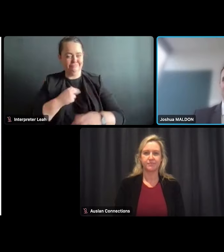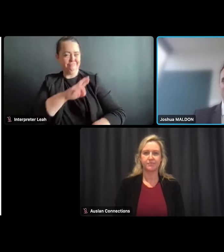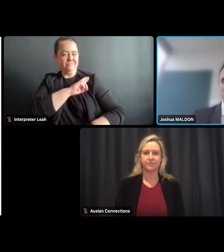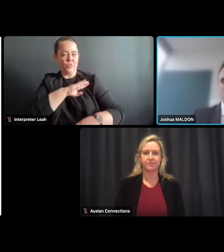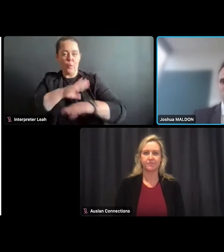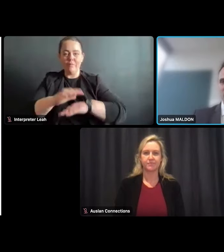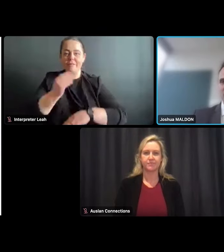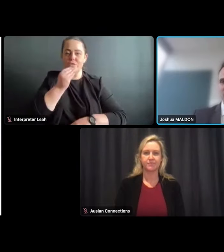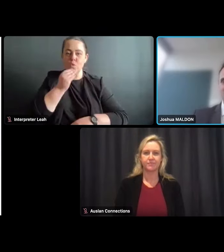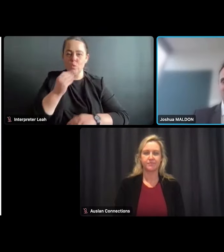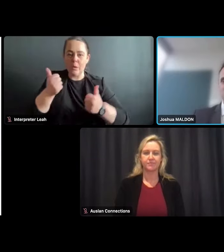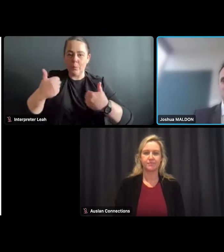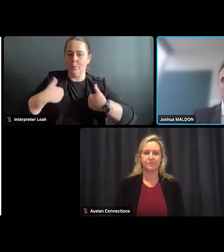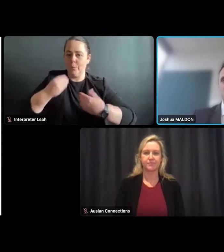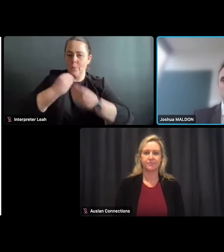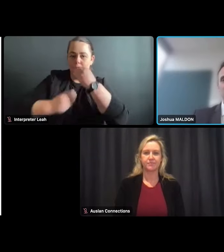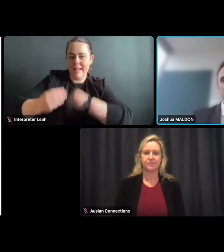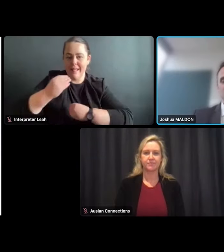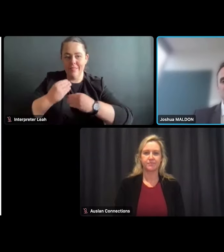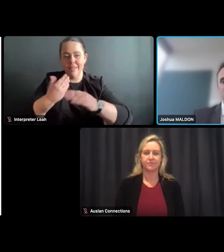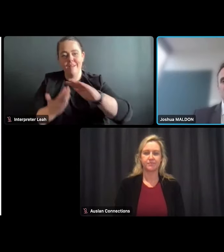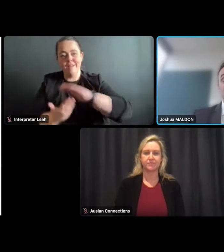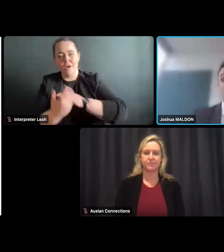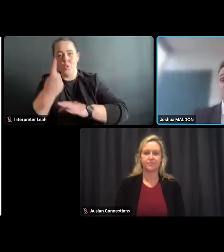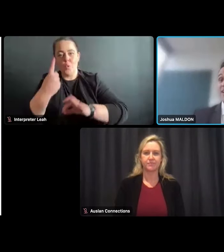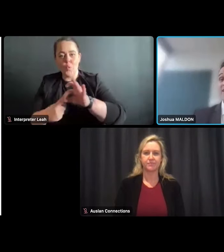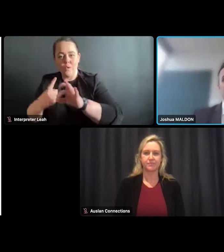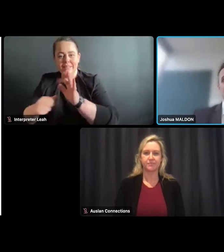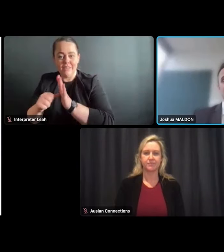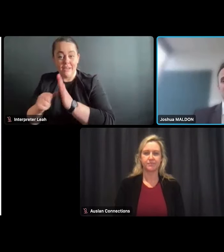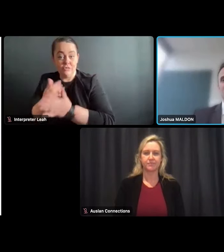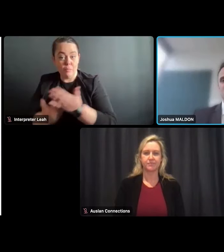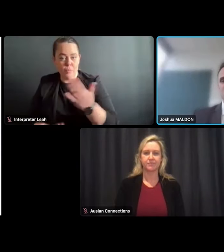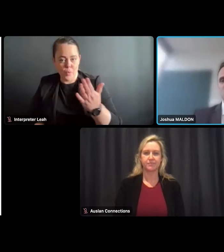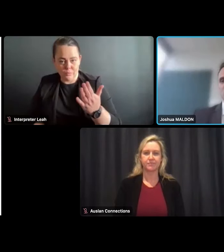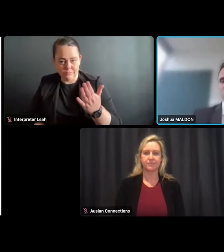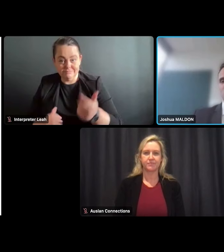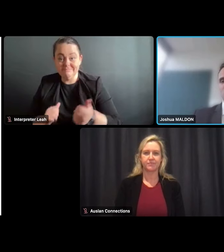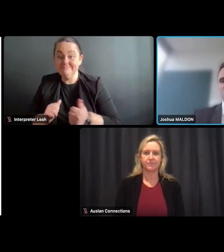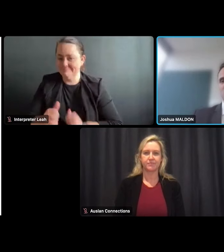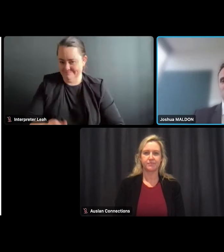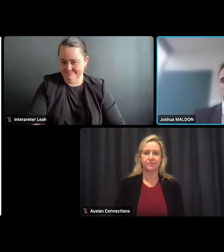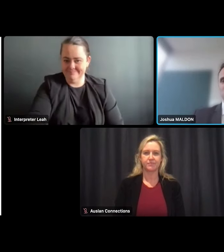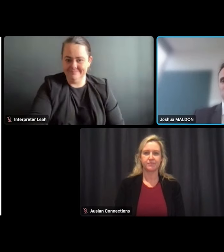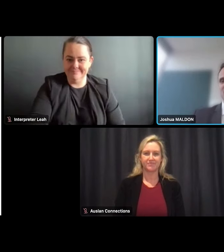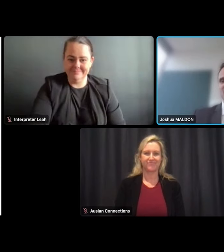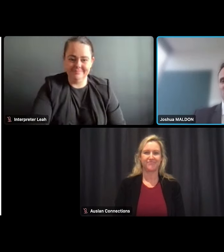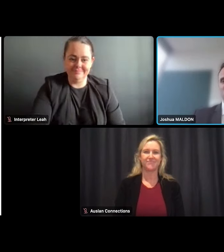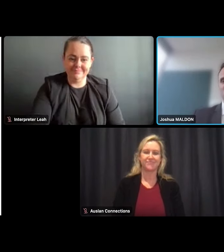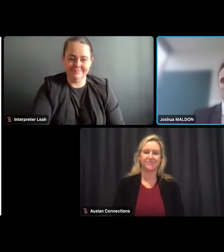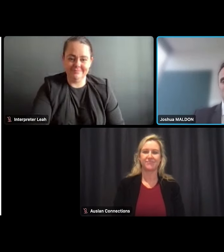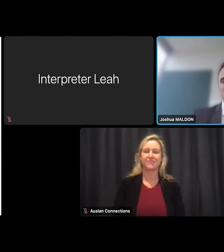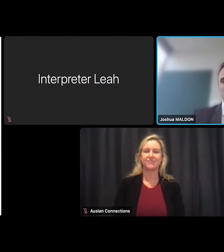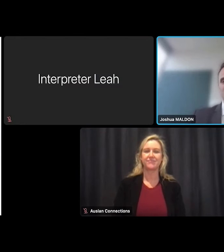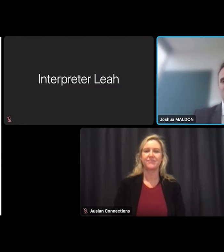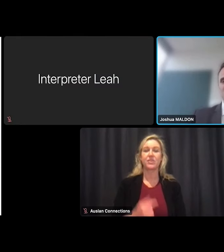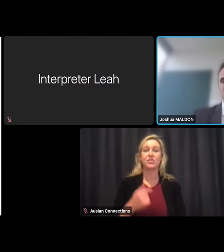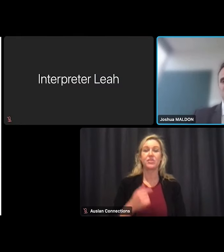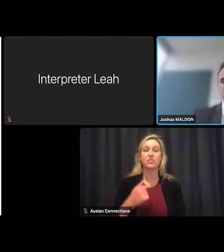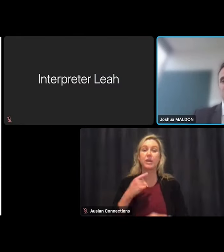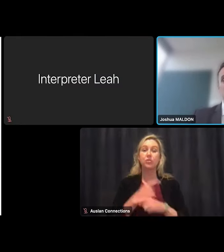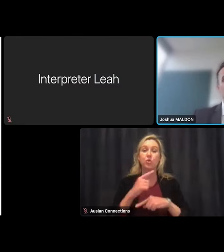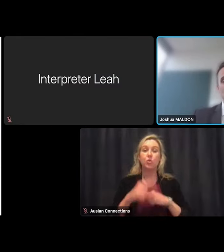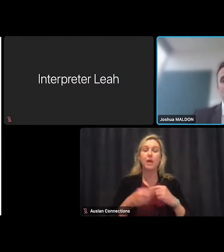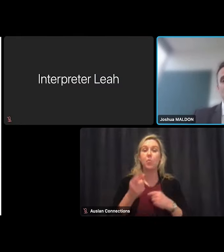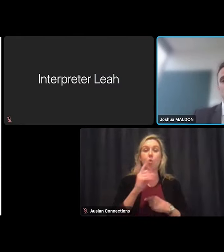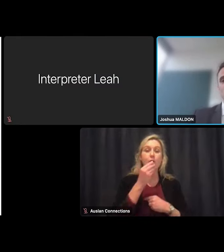including reporting under the quarterly financial report. So the Australian government is committed to improving food and nutrition delivered to older people in